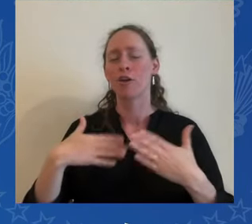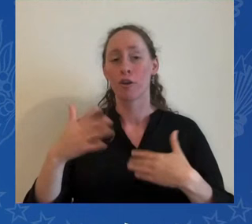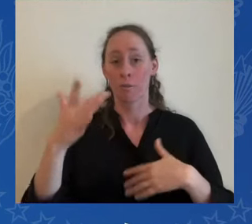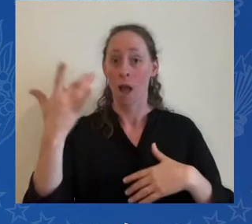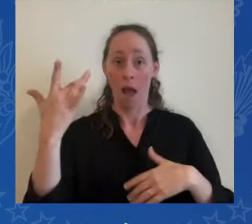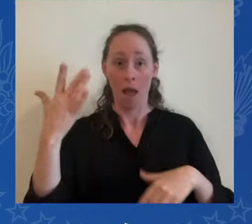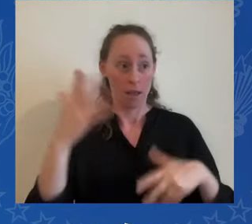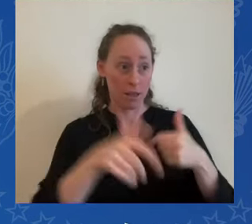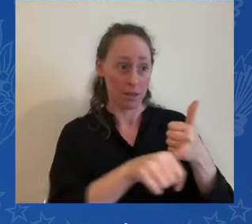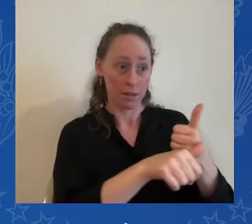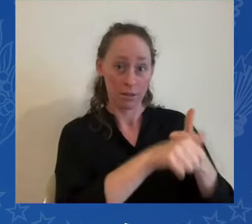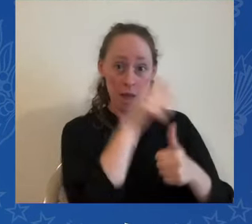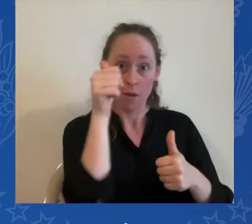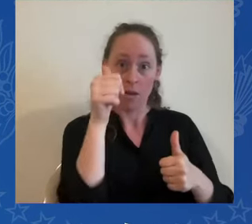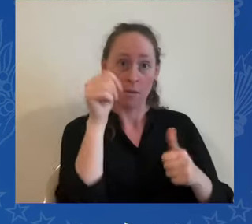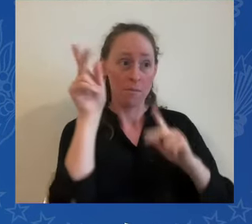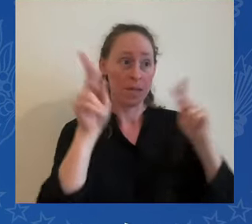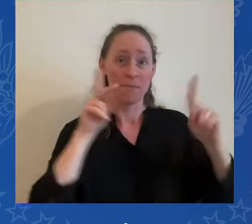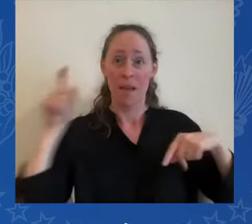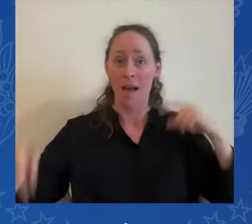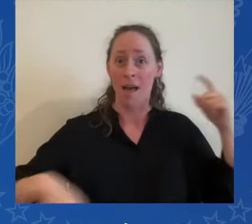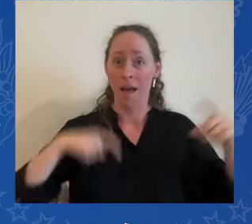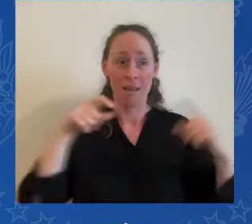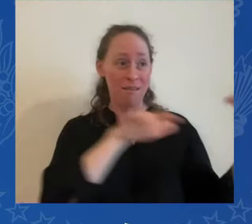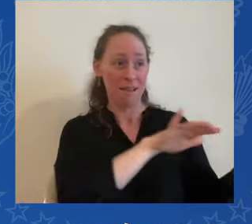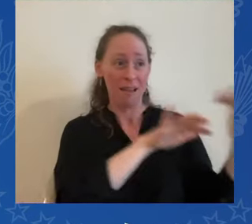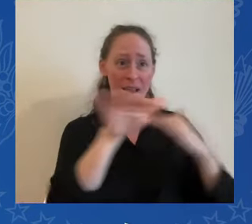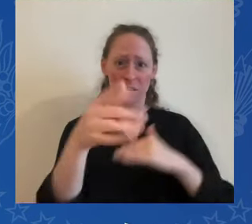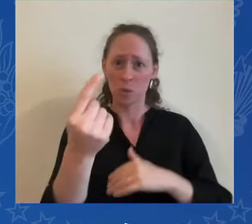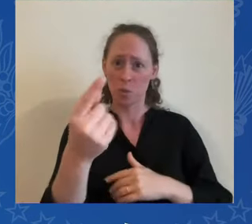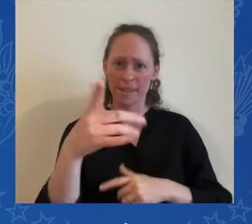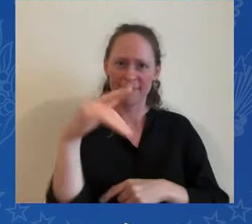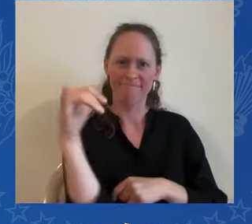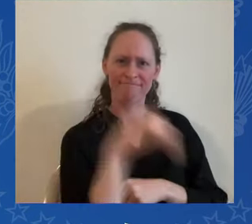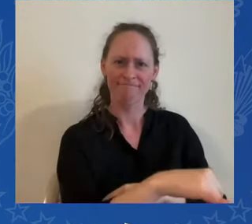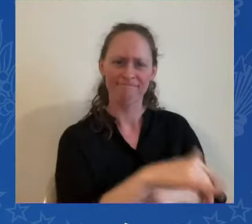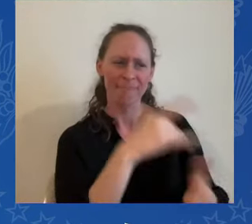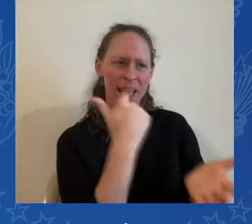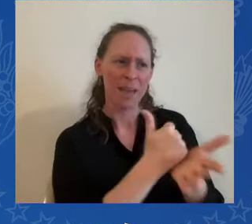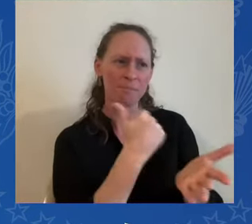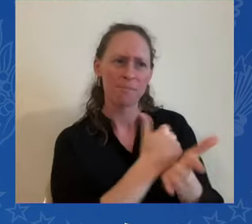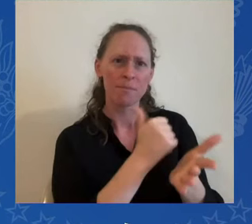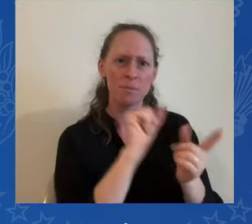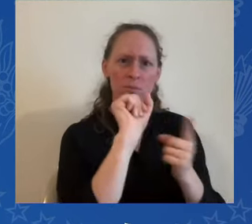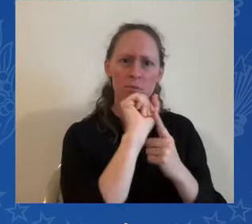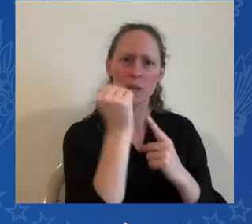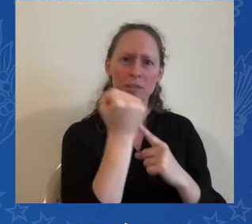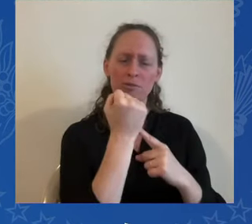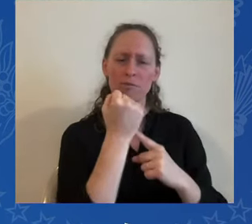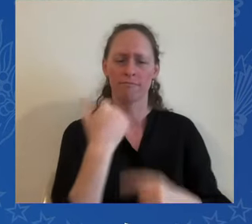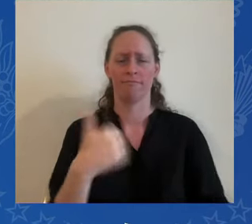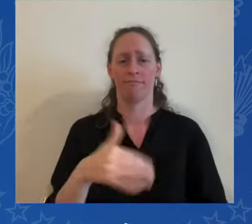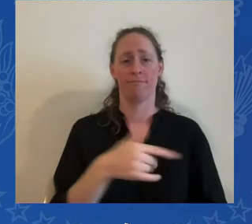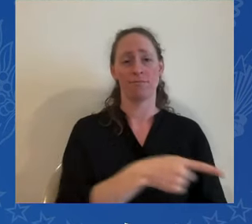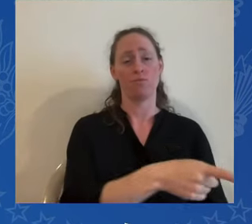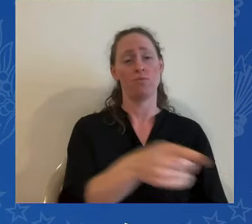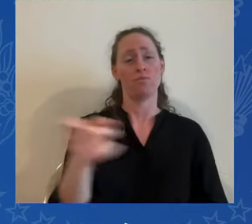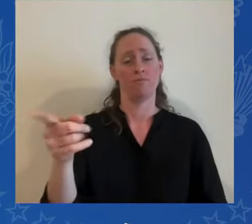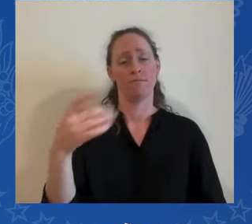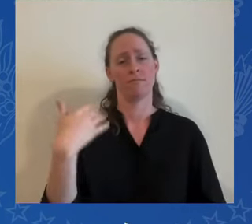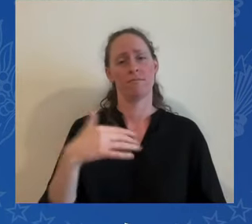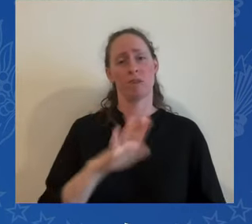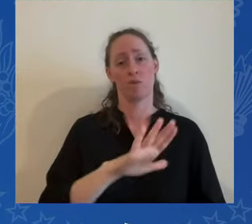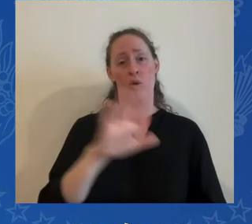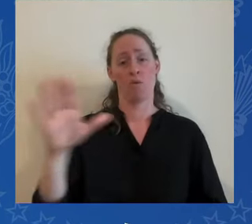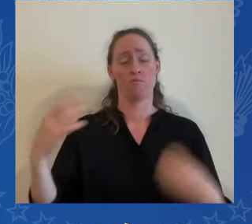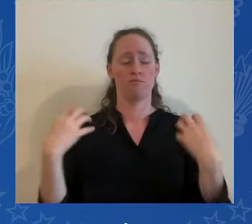to explain. And your bravery is one that inspires. It inspires people. It inspires